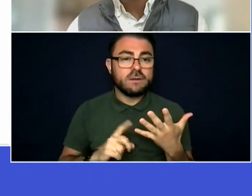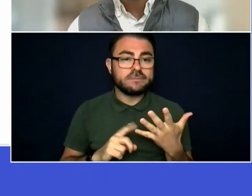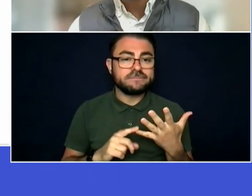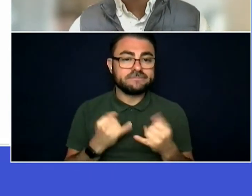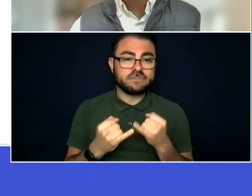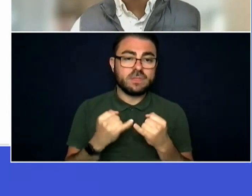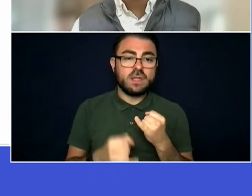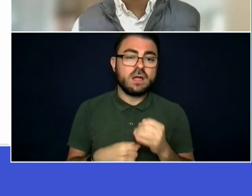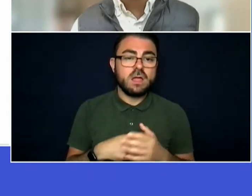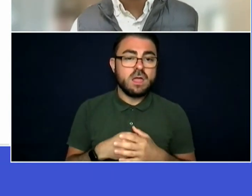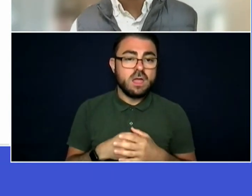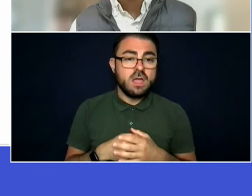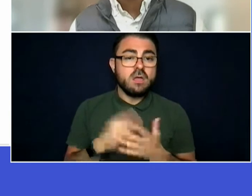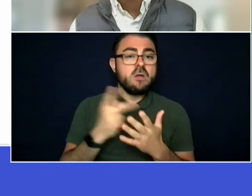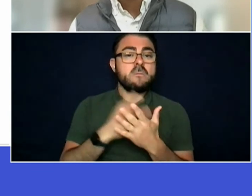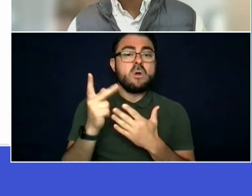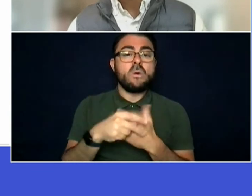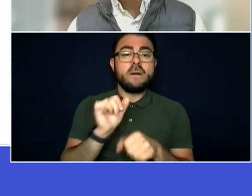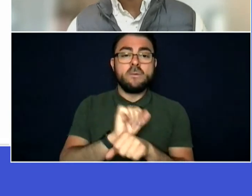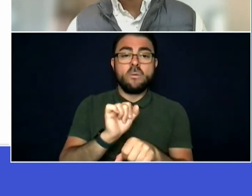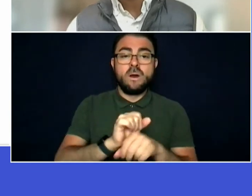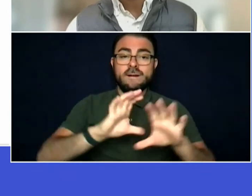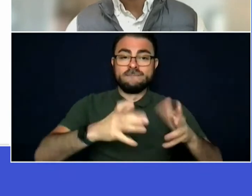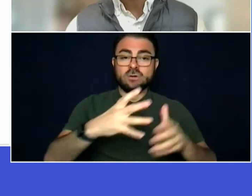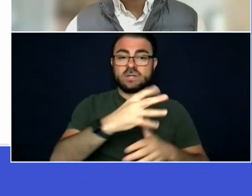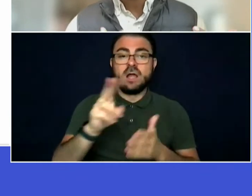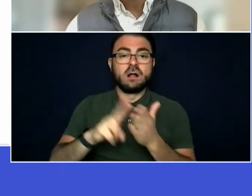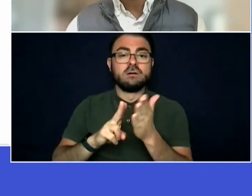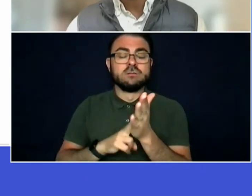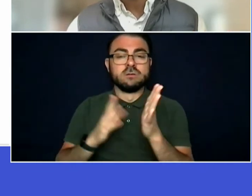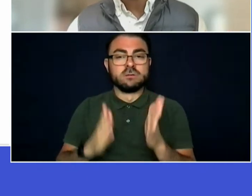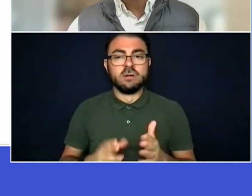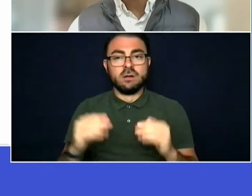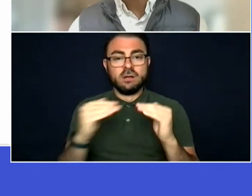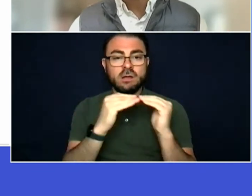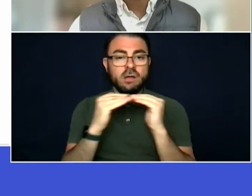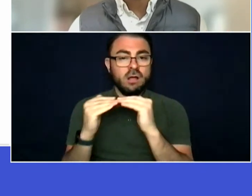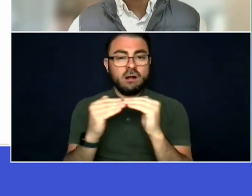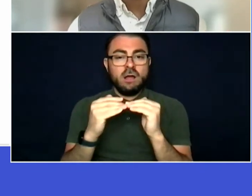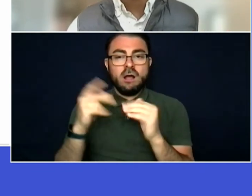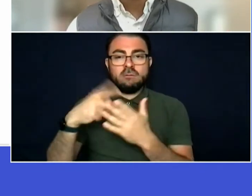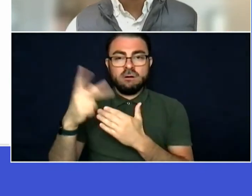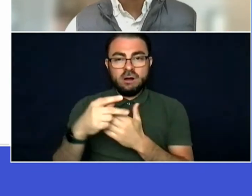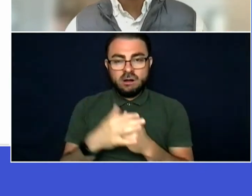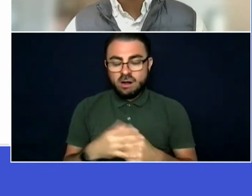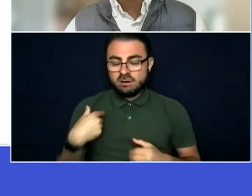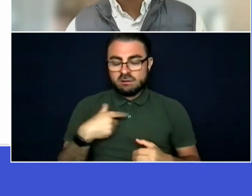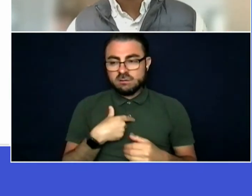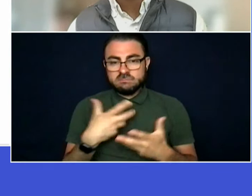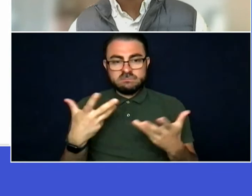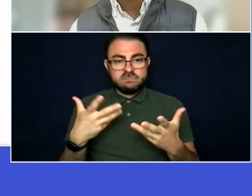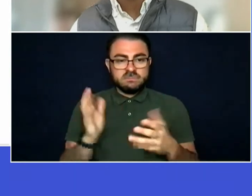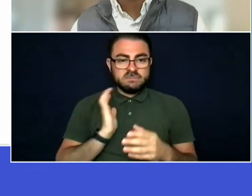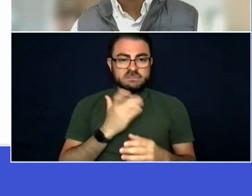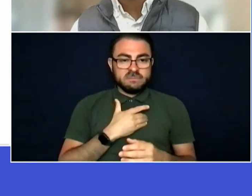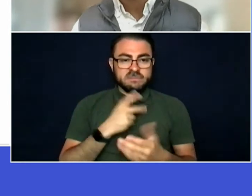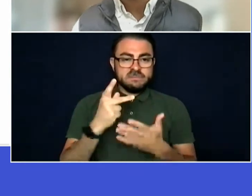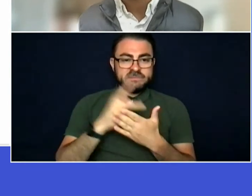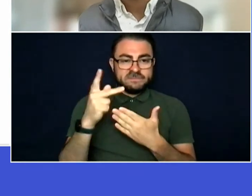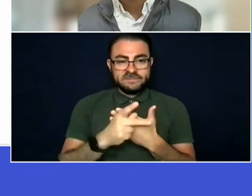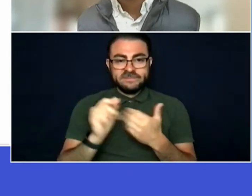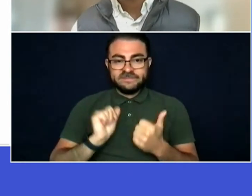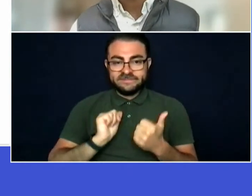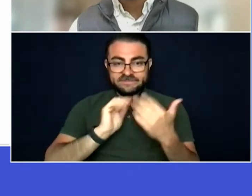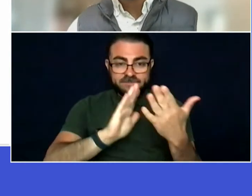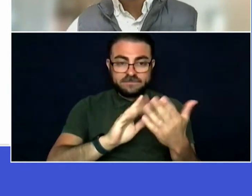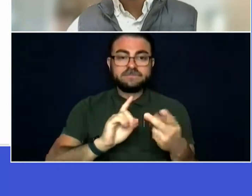which spans the entire program. And so we talk about what our program-wide workforce and contractor equity approach and some of the